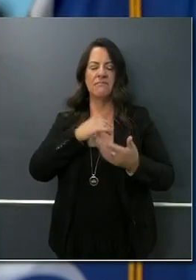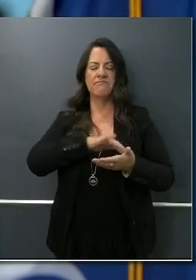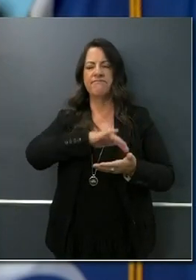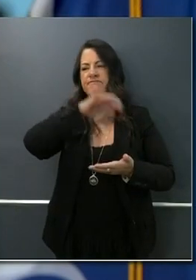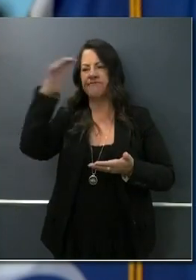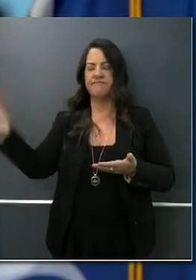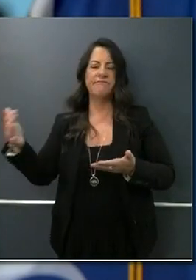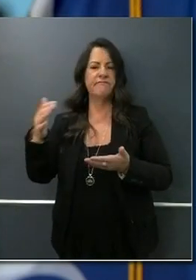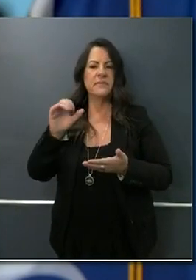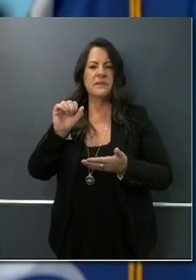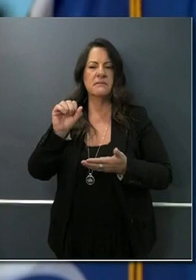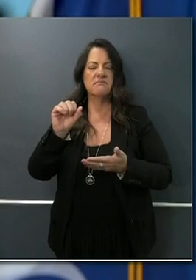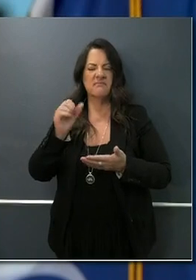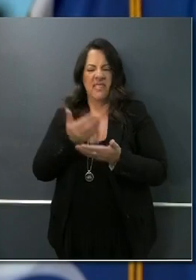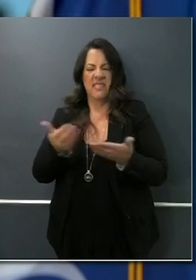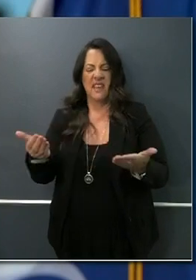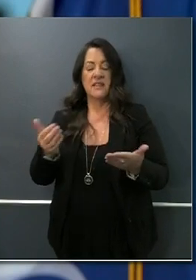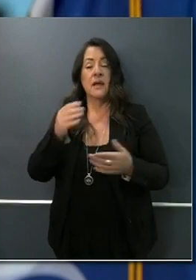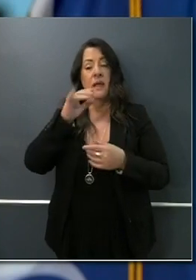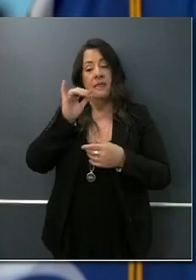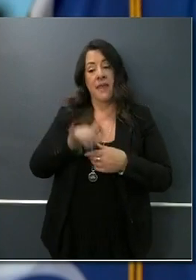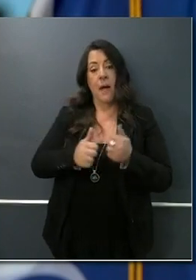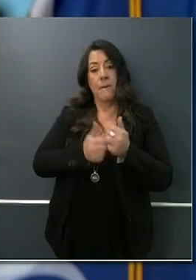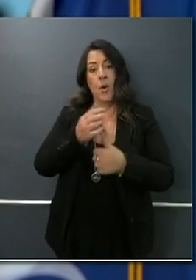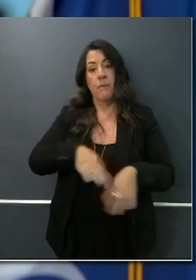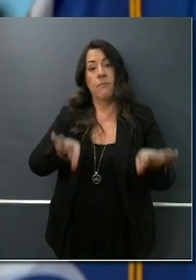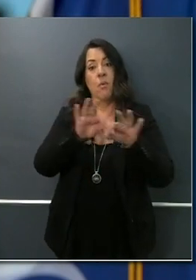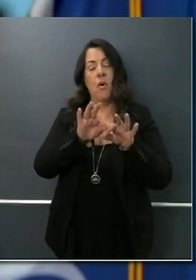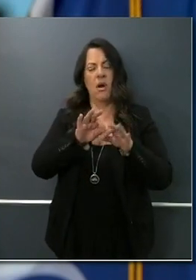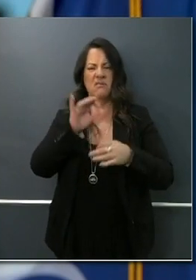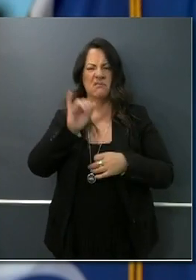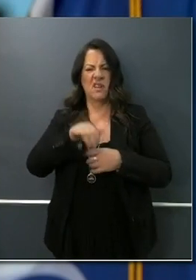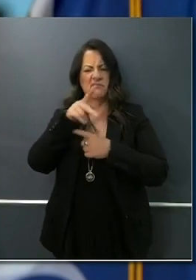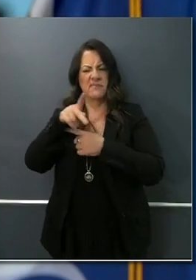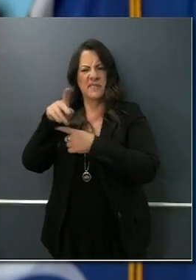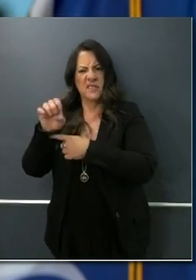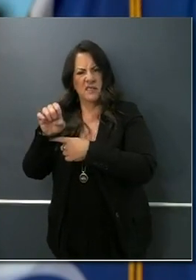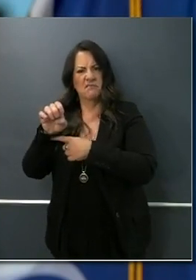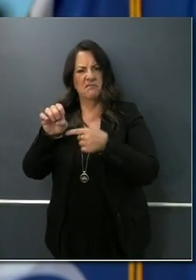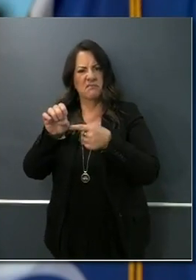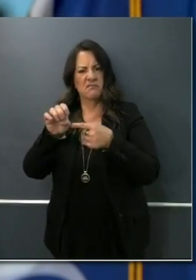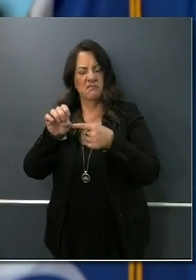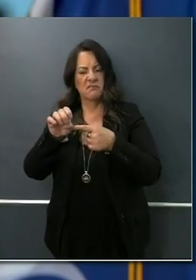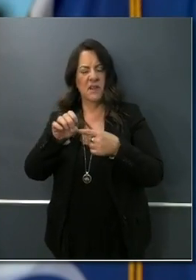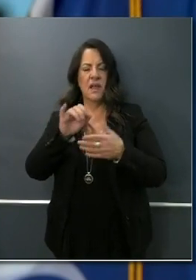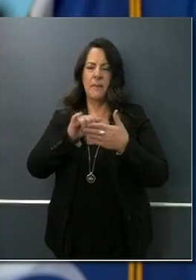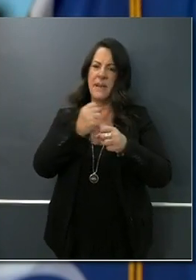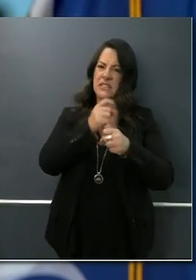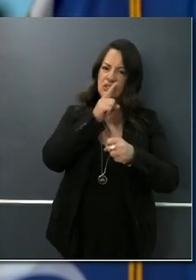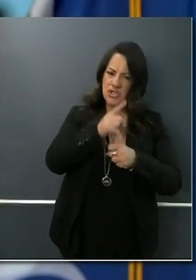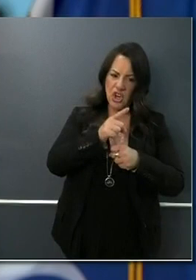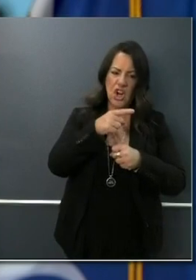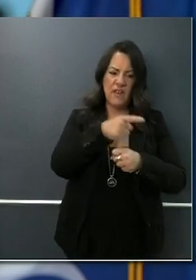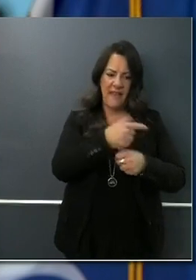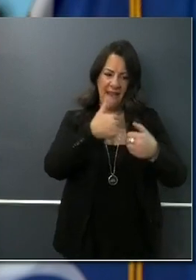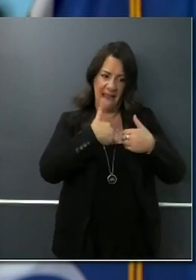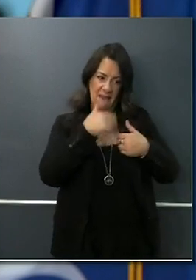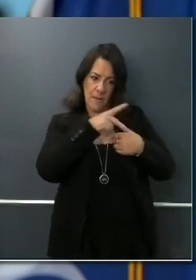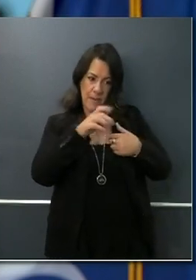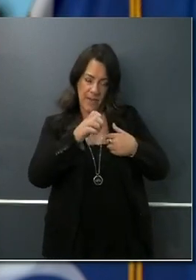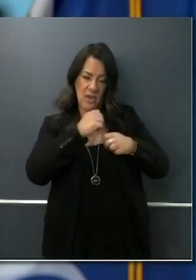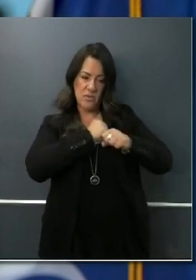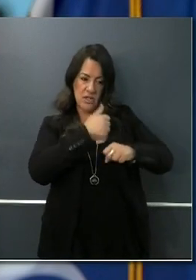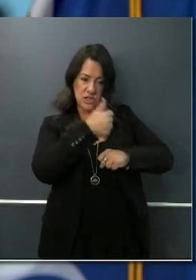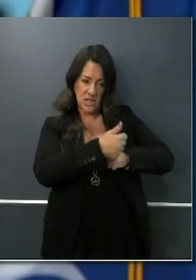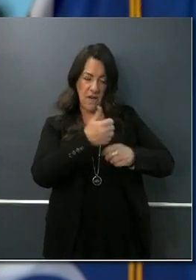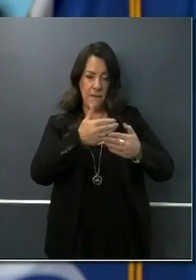PPE, which is critical in terms of making sure that these tests are conducted at an appropriate level. OptumServe, forgive me